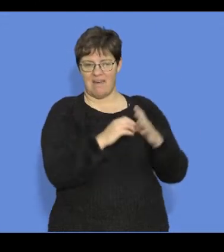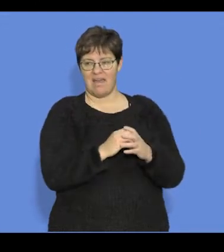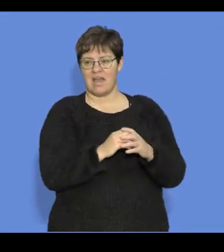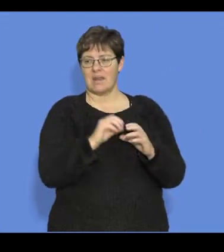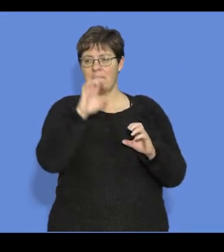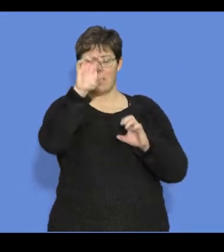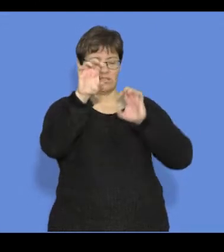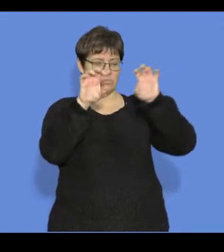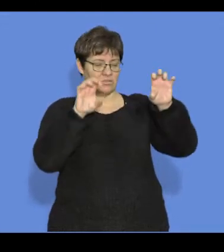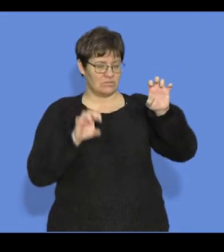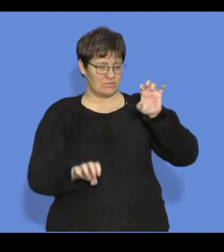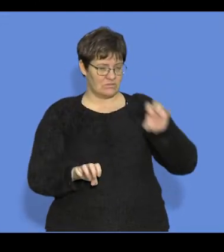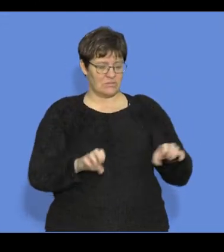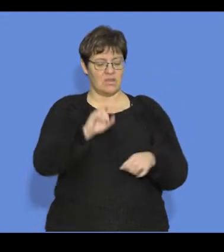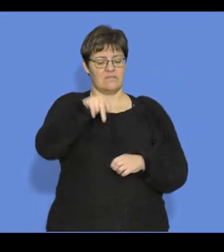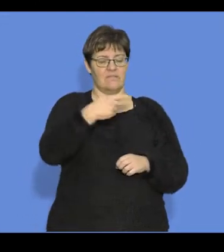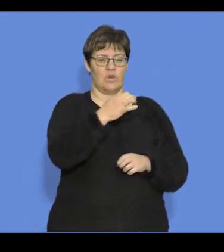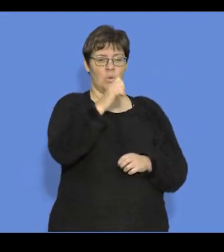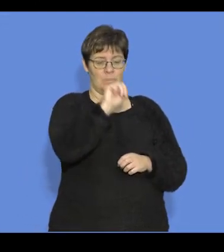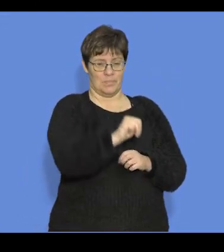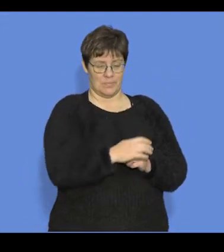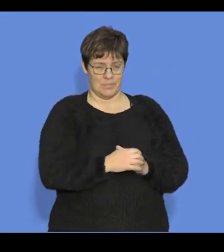of phloem.